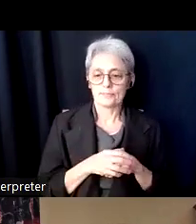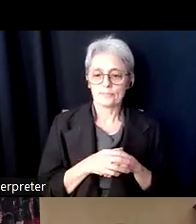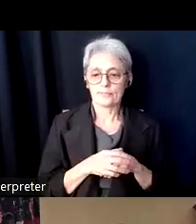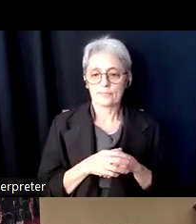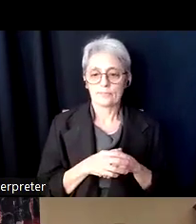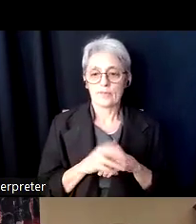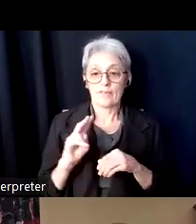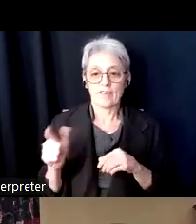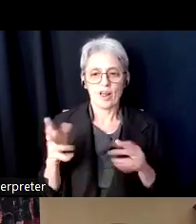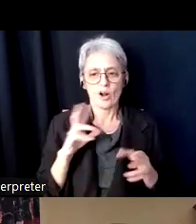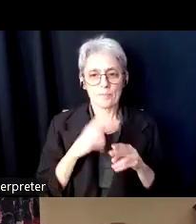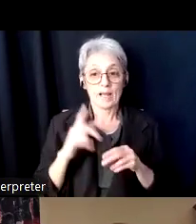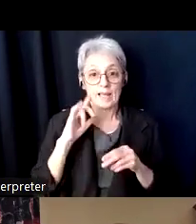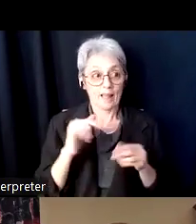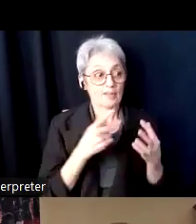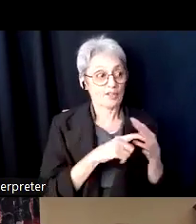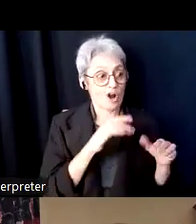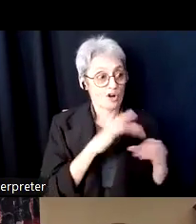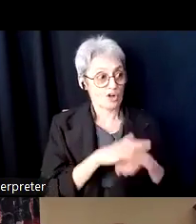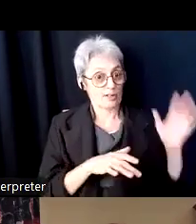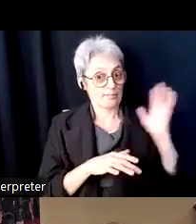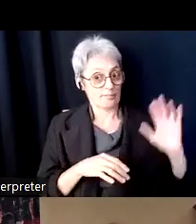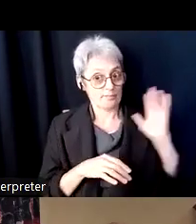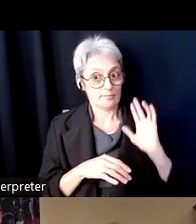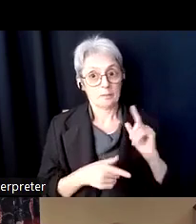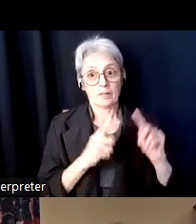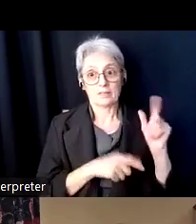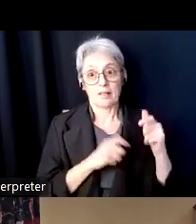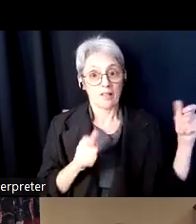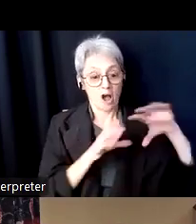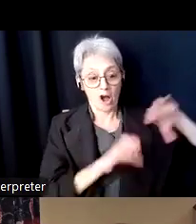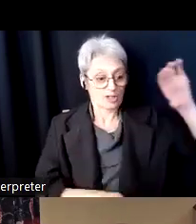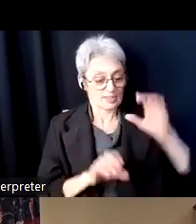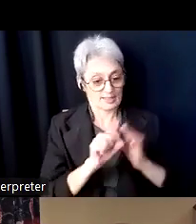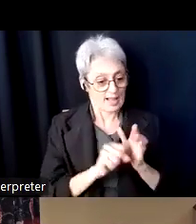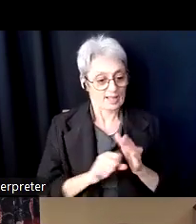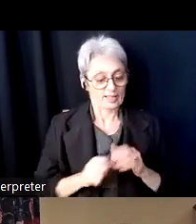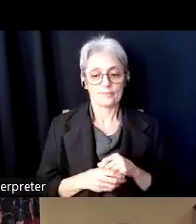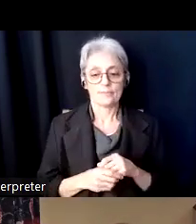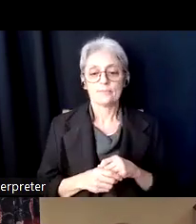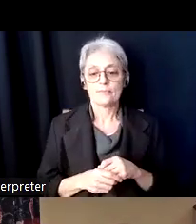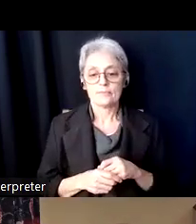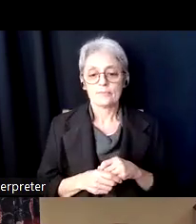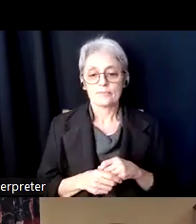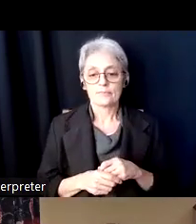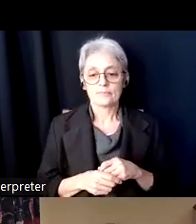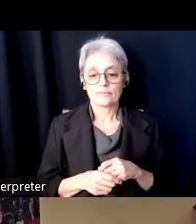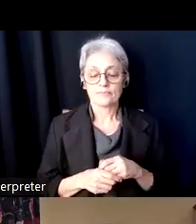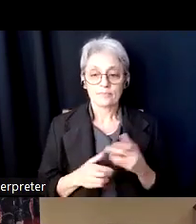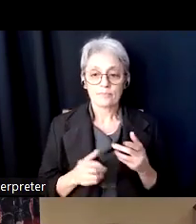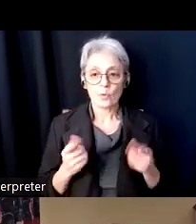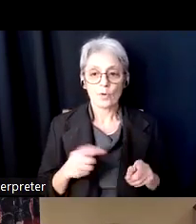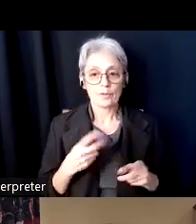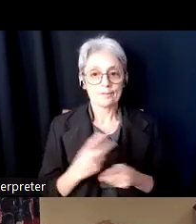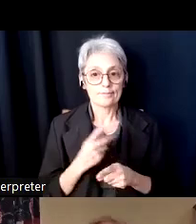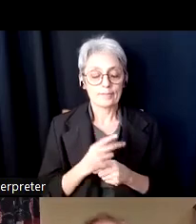adopter of self-direction, and it's a very large state. So it has always, in our national accounting of enrollment, tended